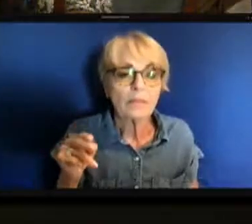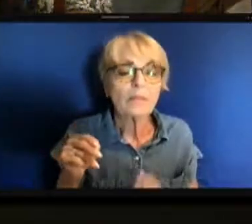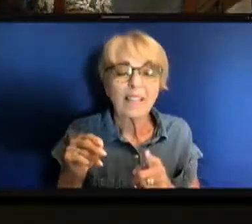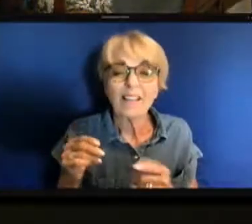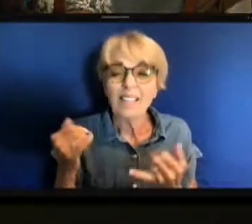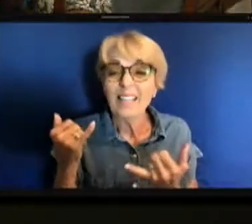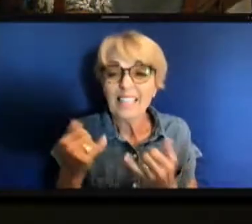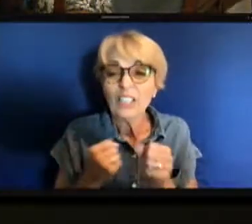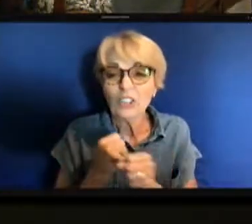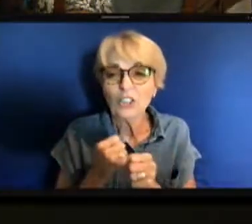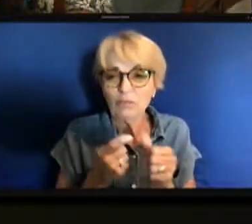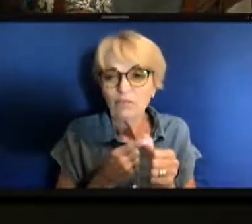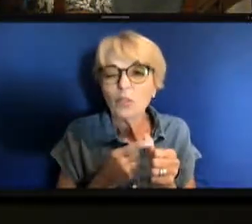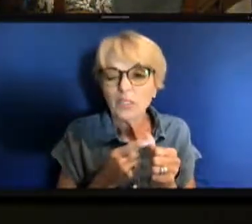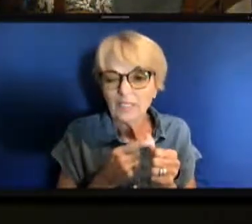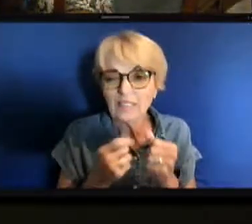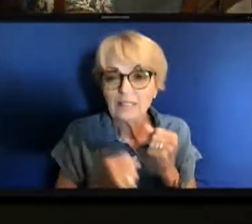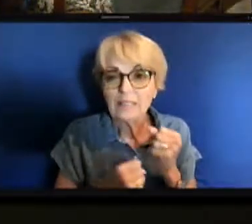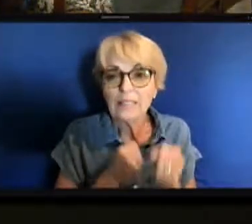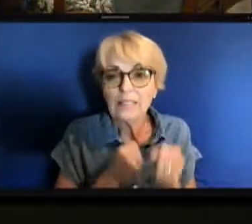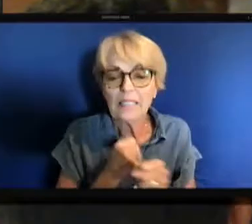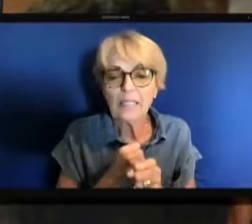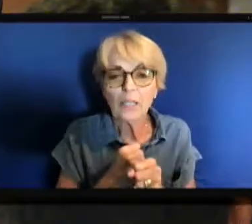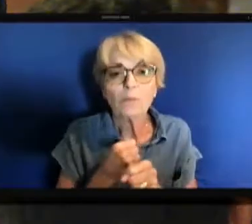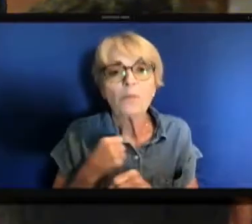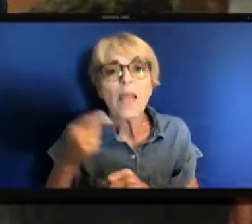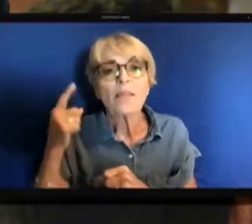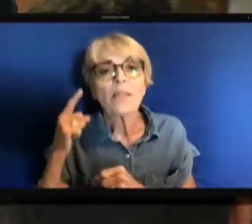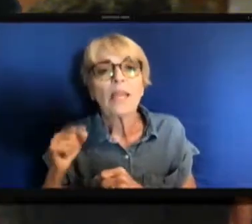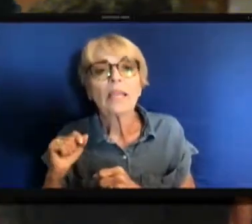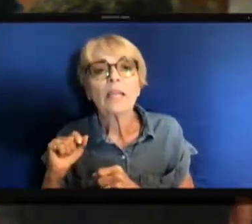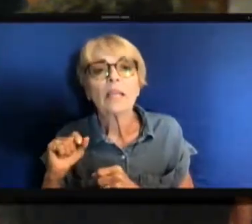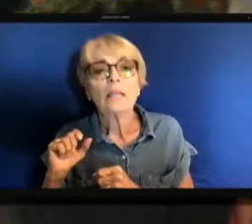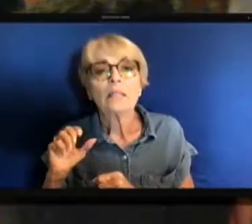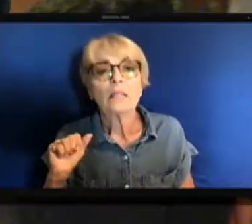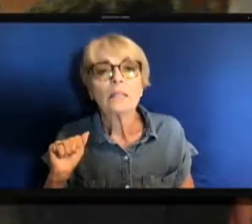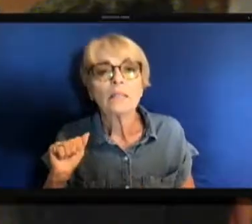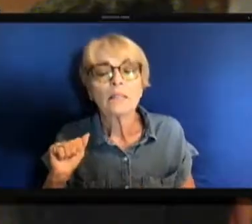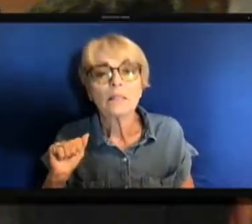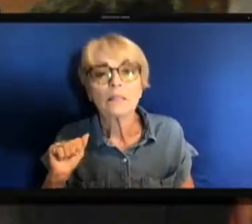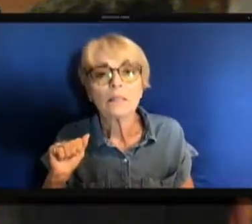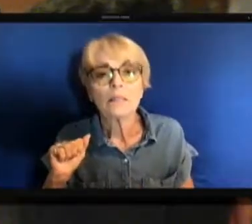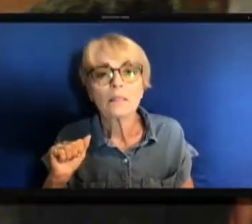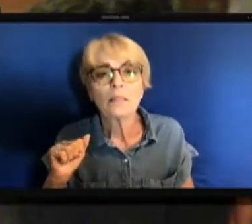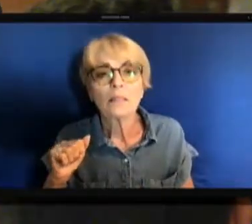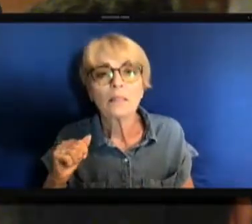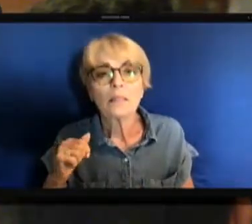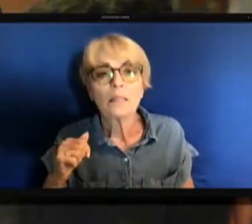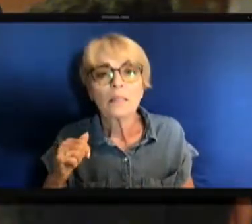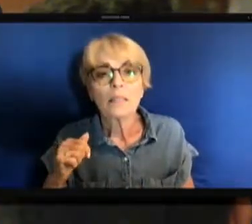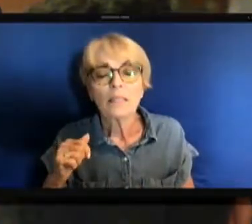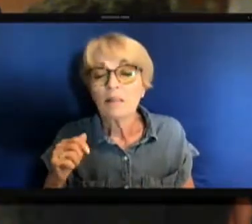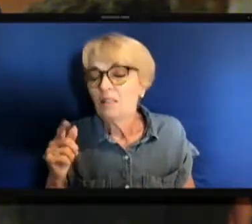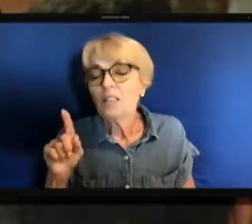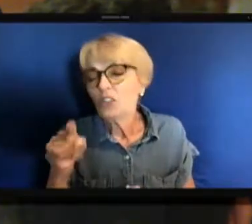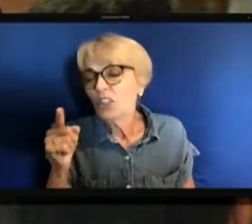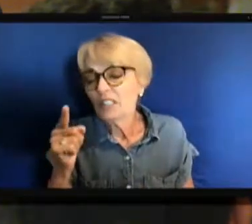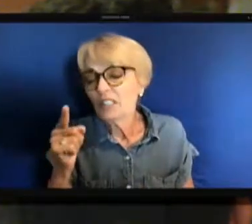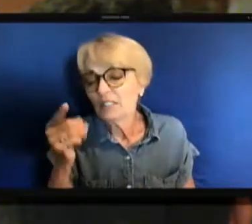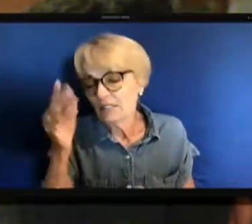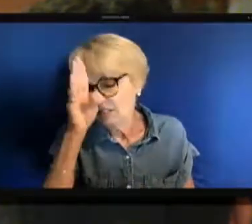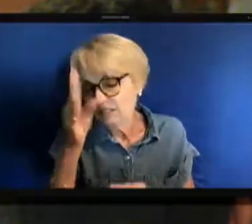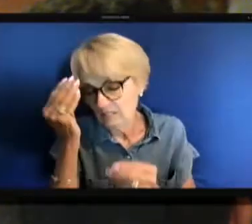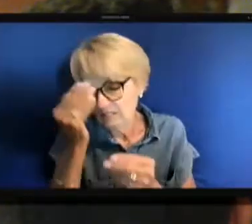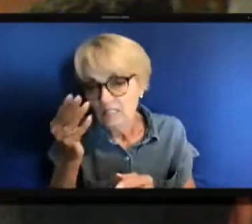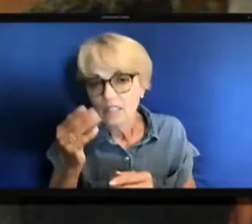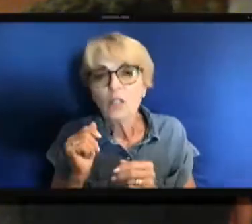were three. I think our argument in that, or not. I'm not making an argument. A statement of fact, right? There were. We